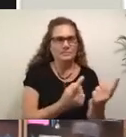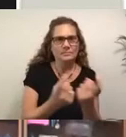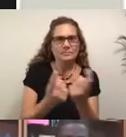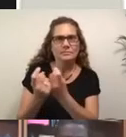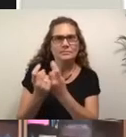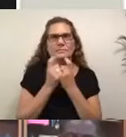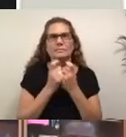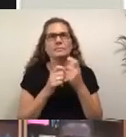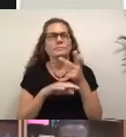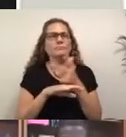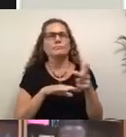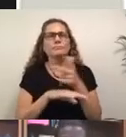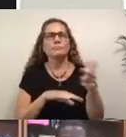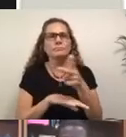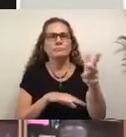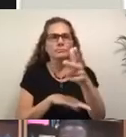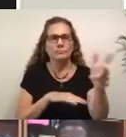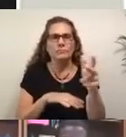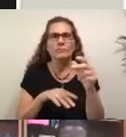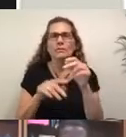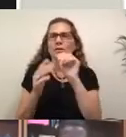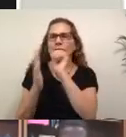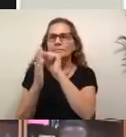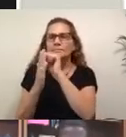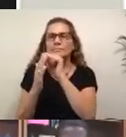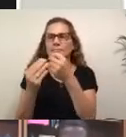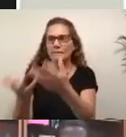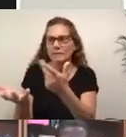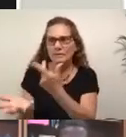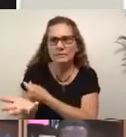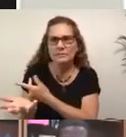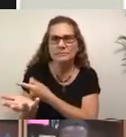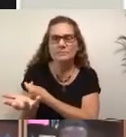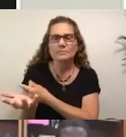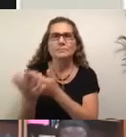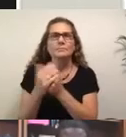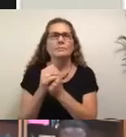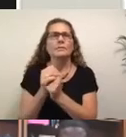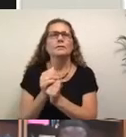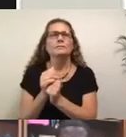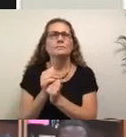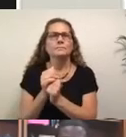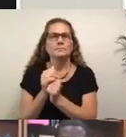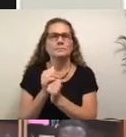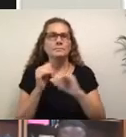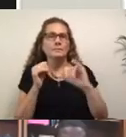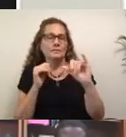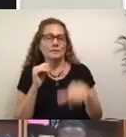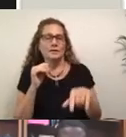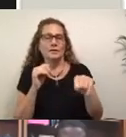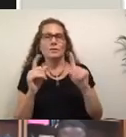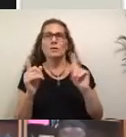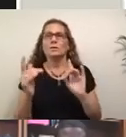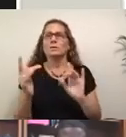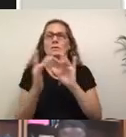our city increase its vaccination numbers. So far, 320 people have been vaccinated through this outreach effort. That's more than 100